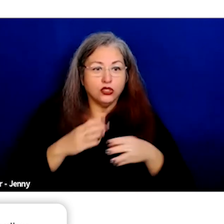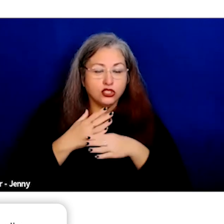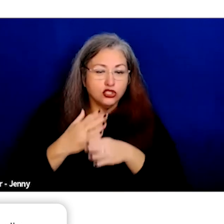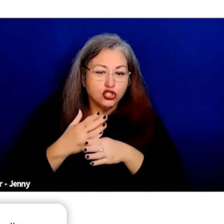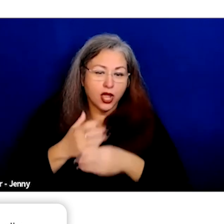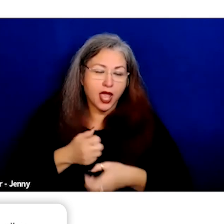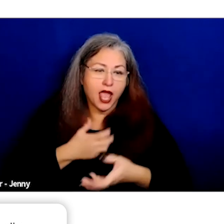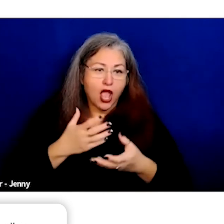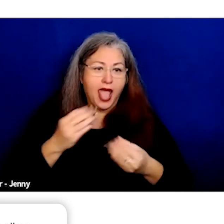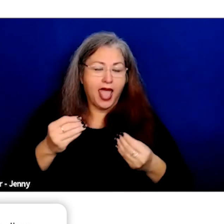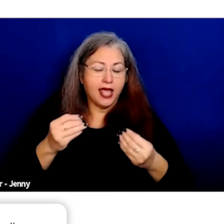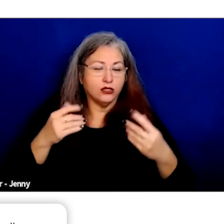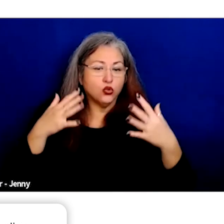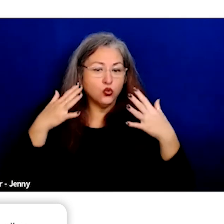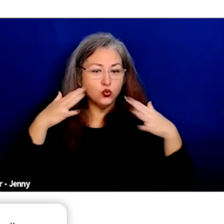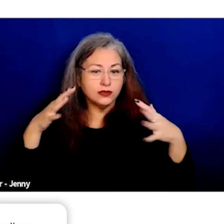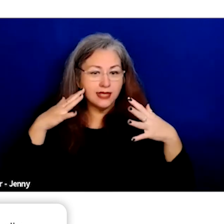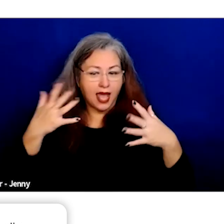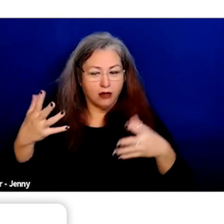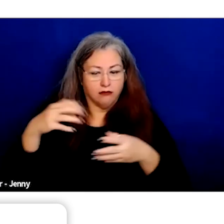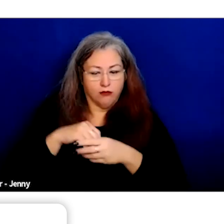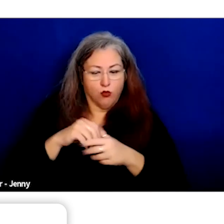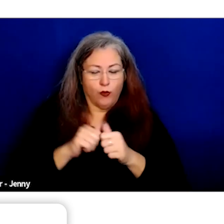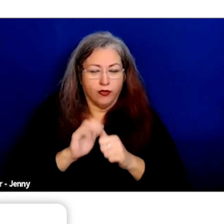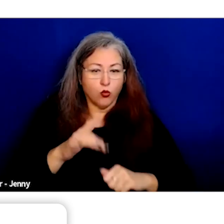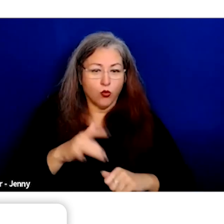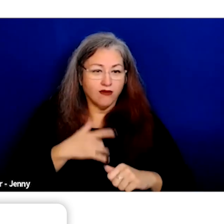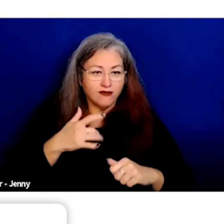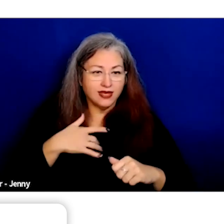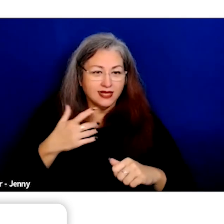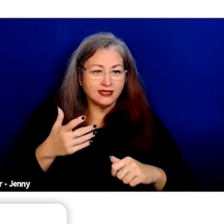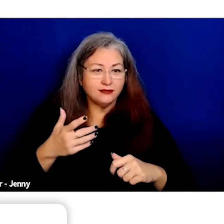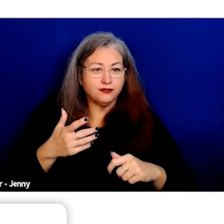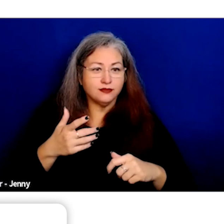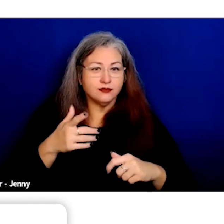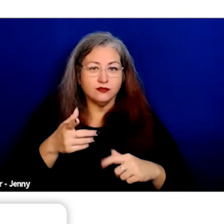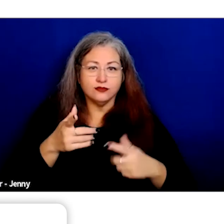put sound to what you're feeling, right? Like, so that